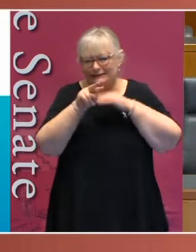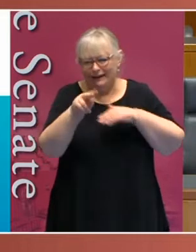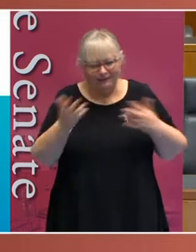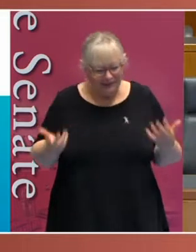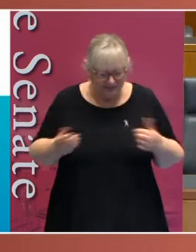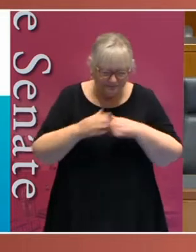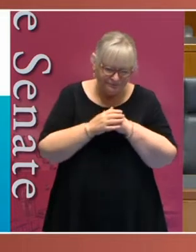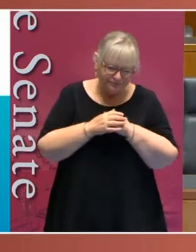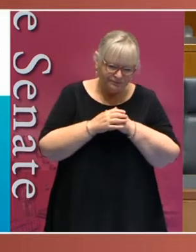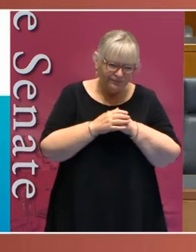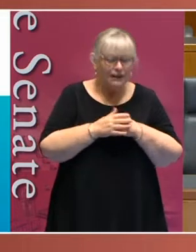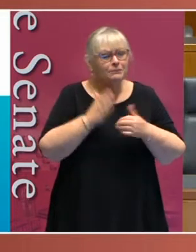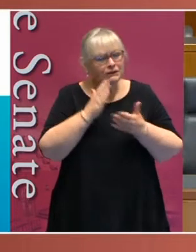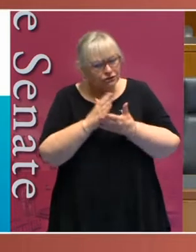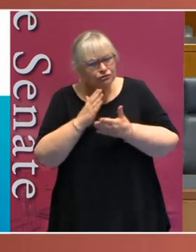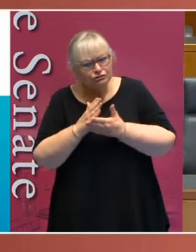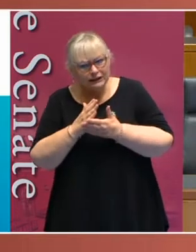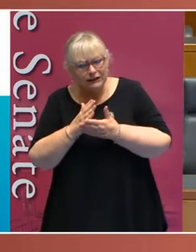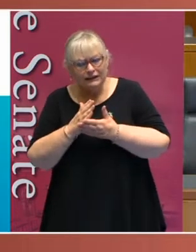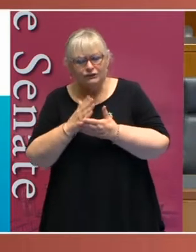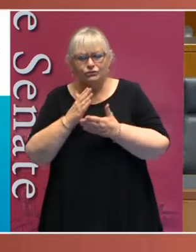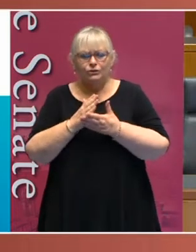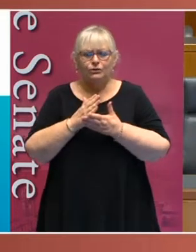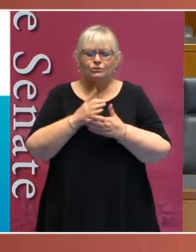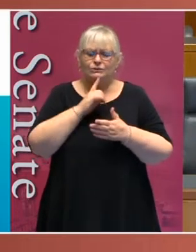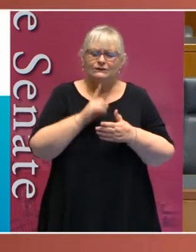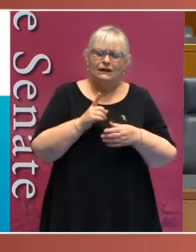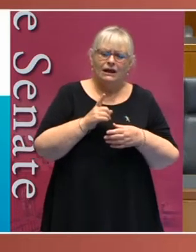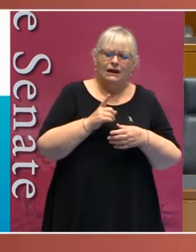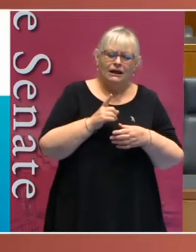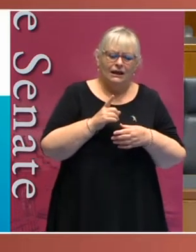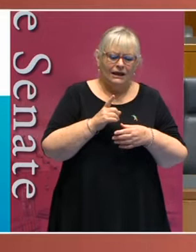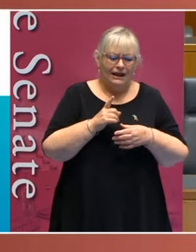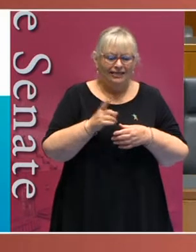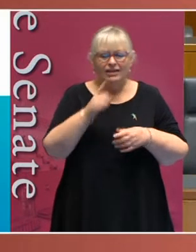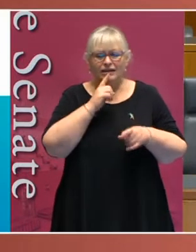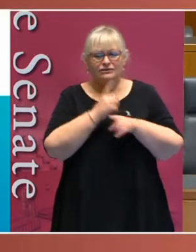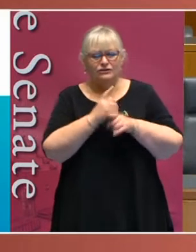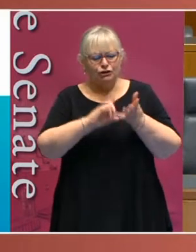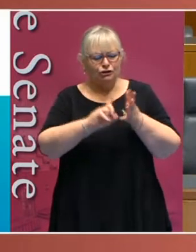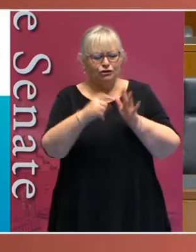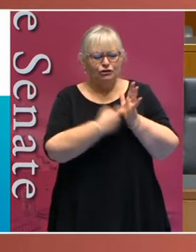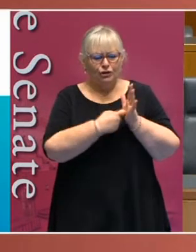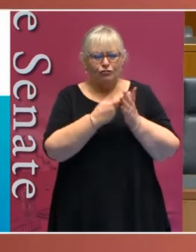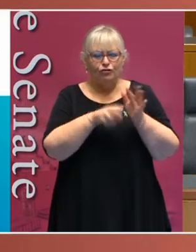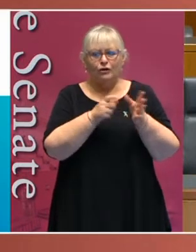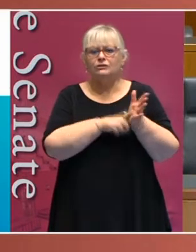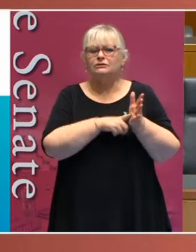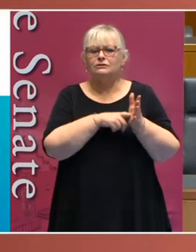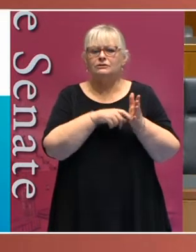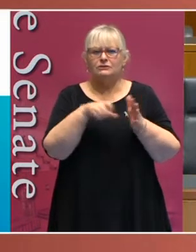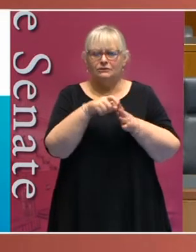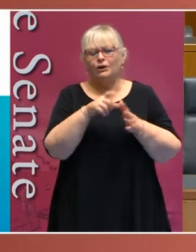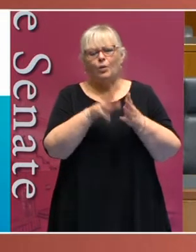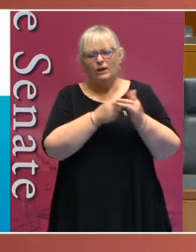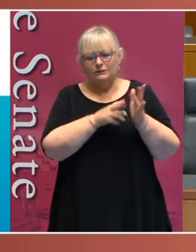It is, though, true to say that the words of Sir Ronald Wilson ring